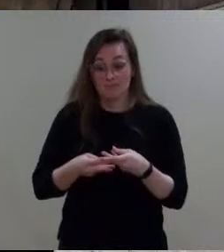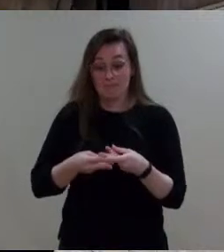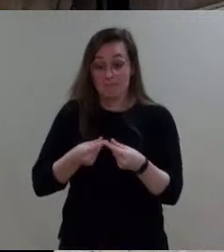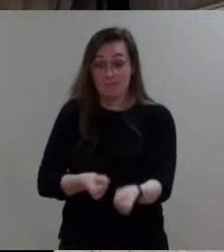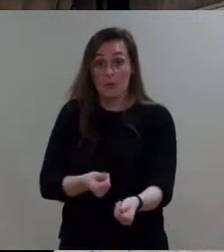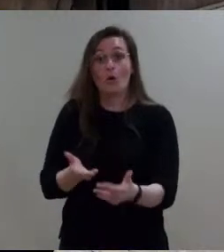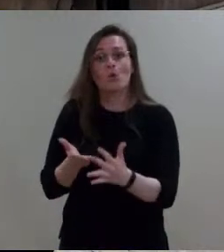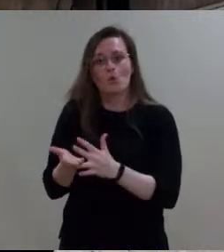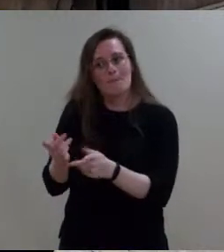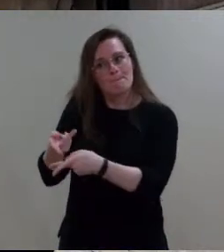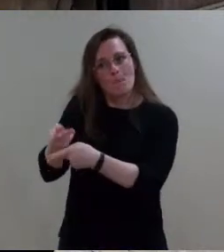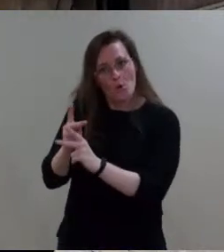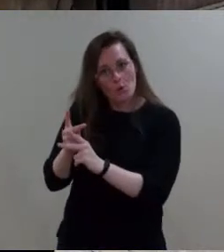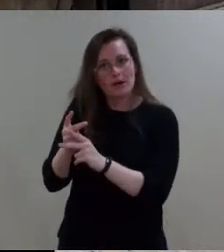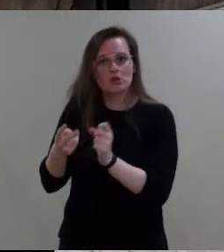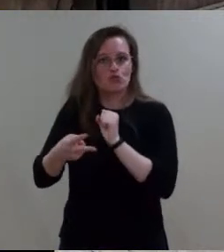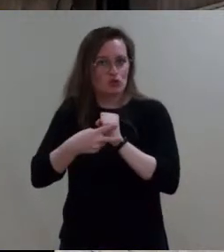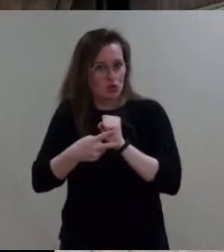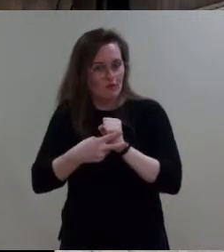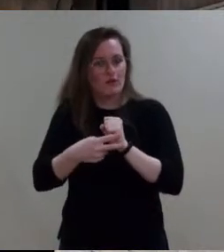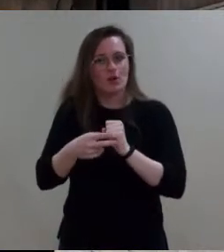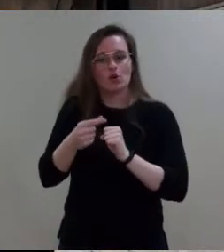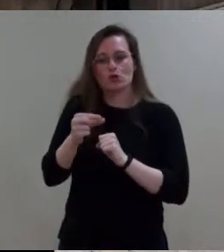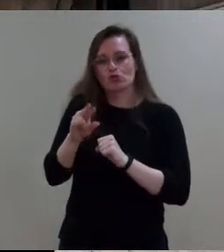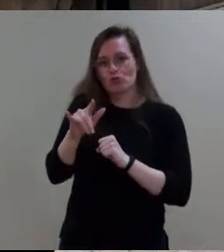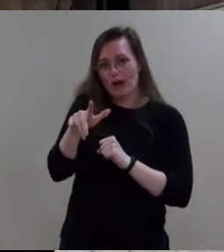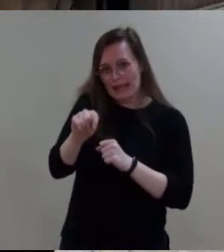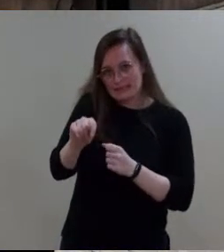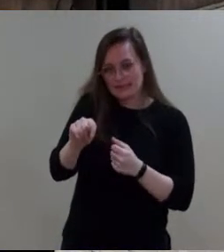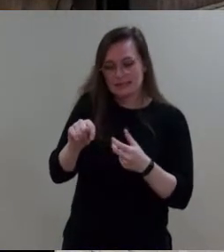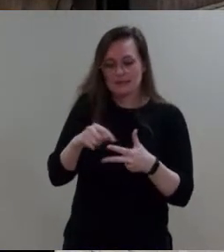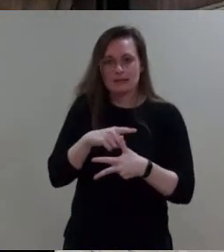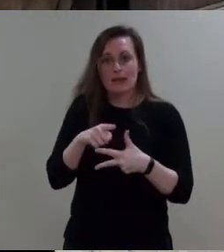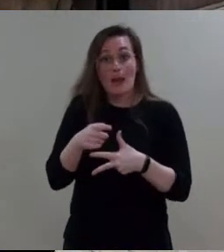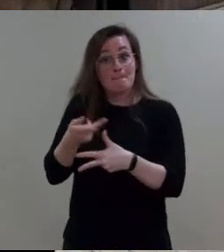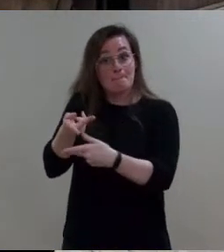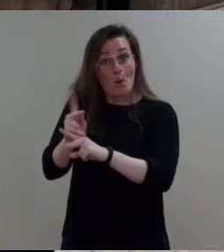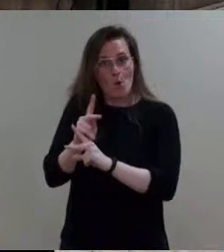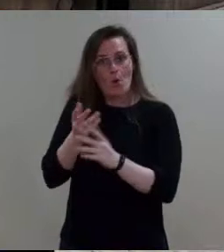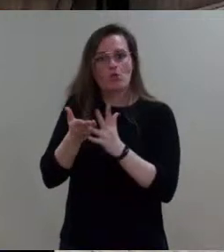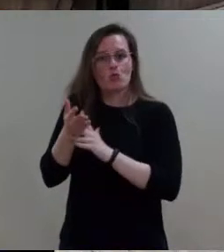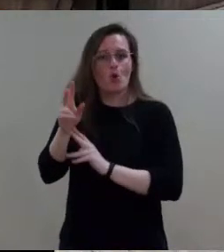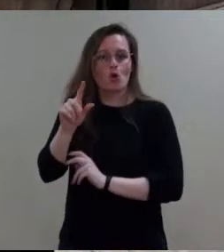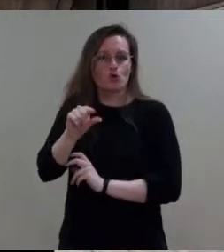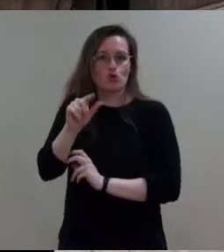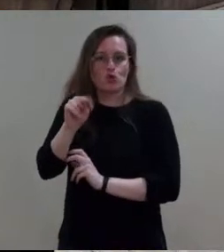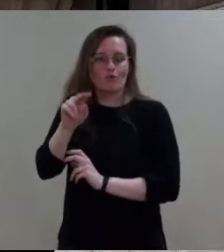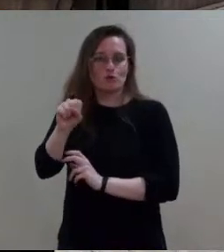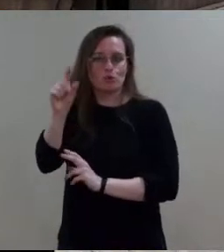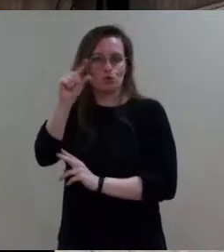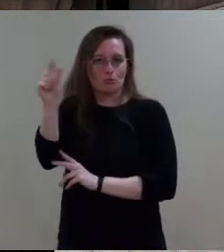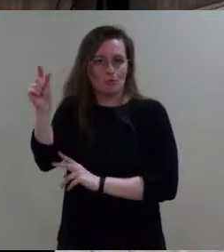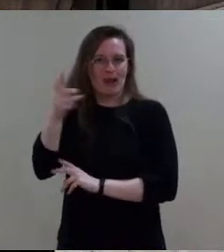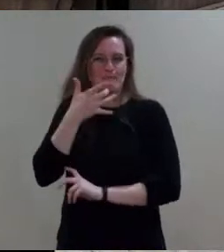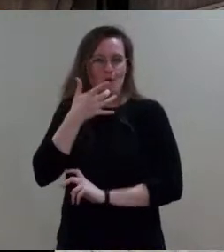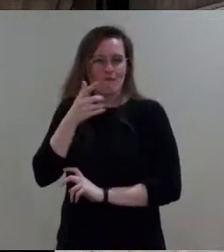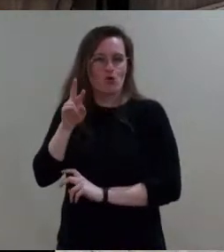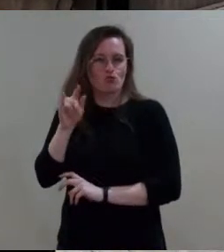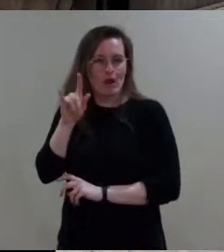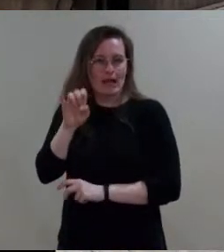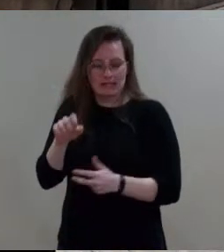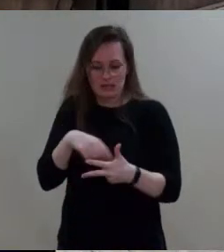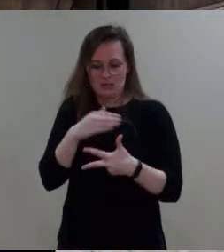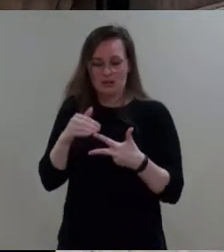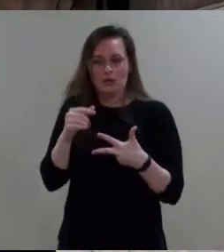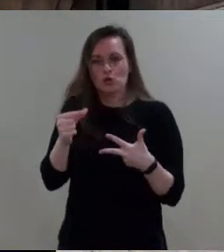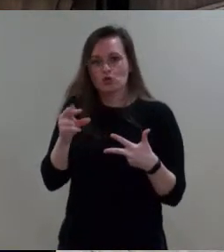borrowing, grants, and reserves. The borrowing is done through the Nova Scotia government at a preferred rate through debentures. Our grants come from both